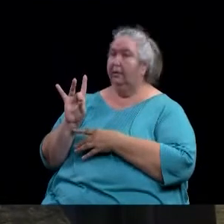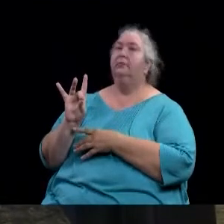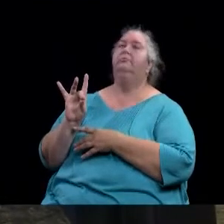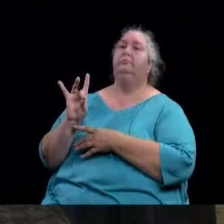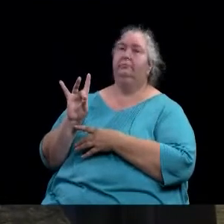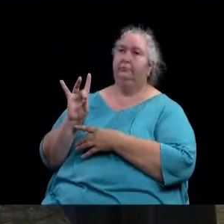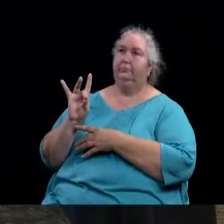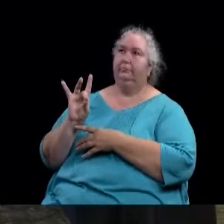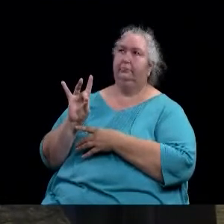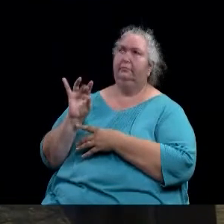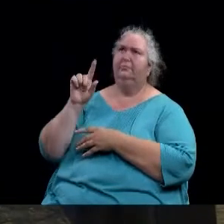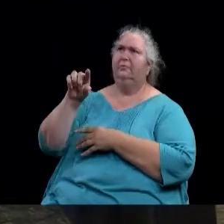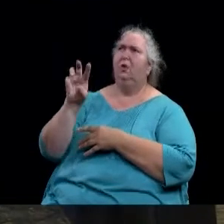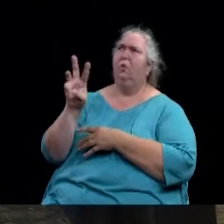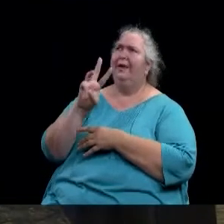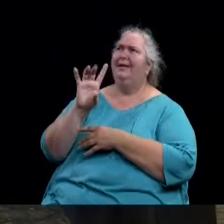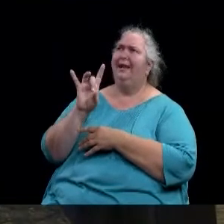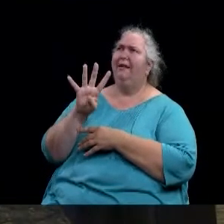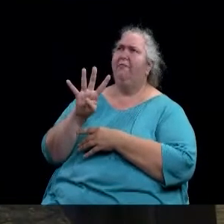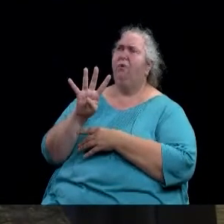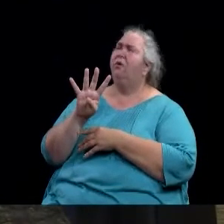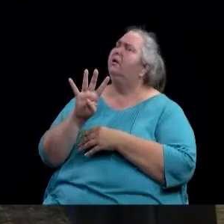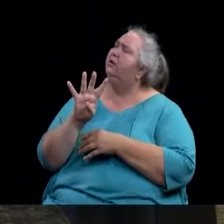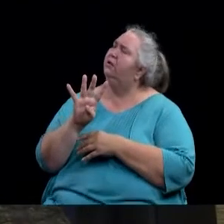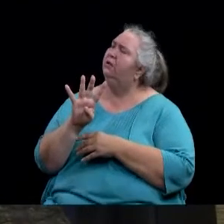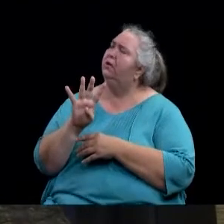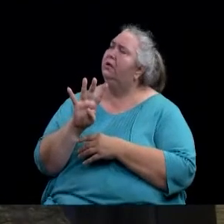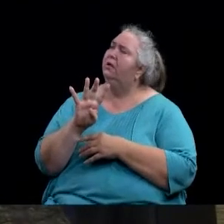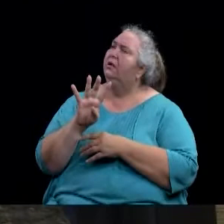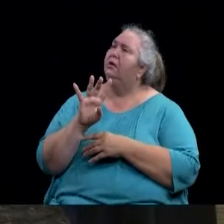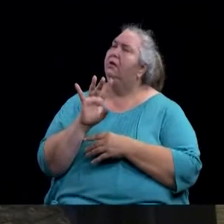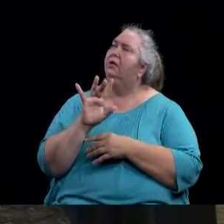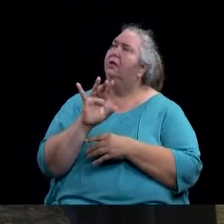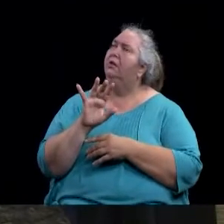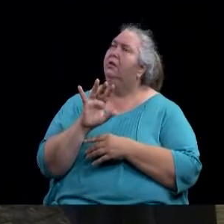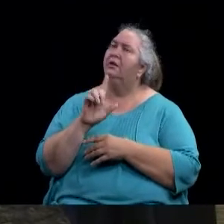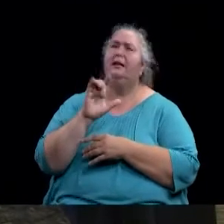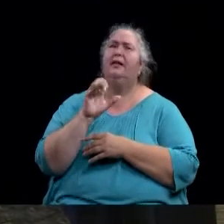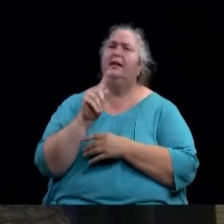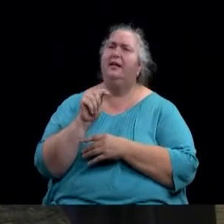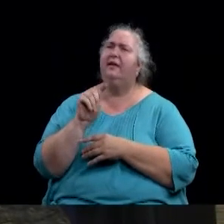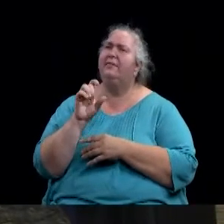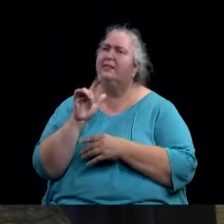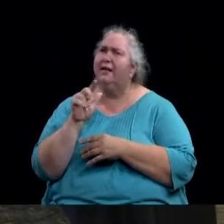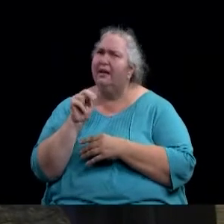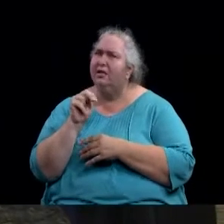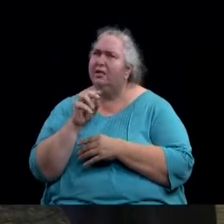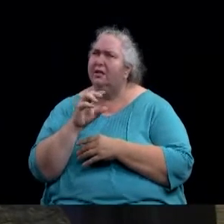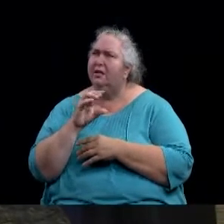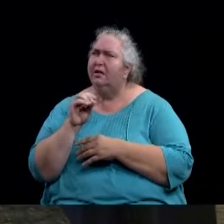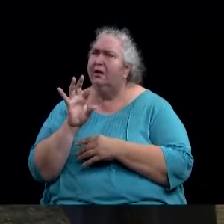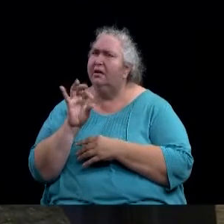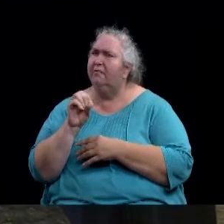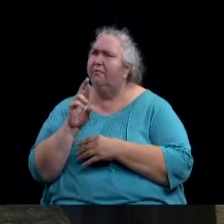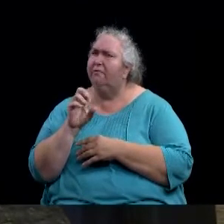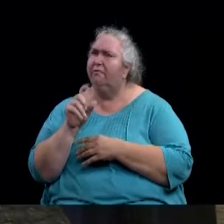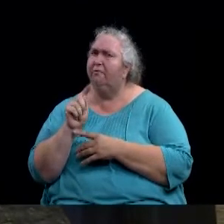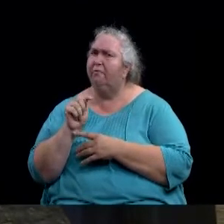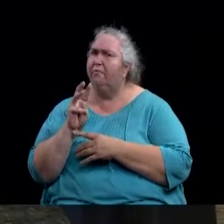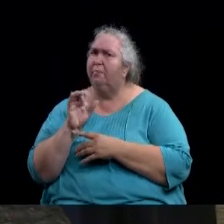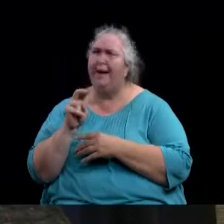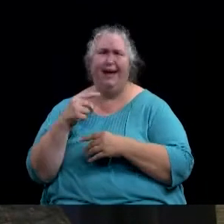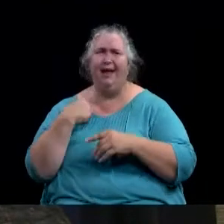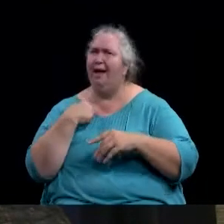there. Yeah, lift stations and force mains. They've been an issue since I've been on council. There's so much growth out there, and I know